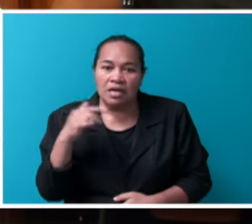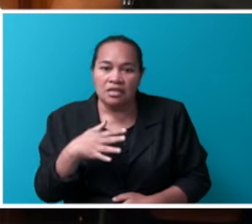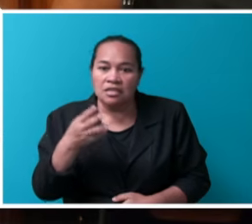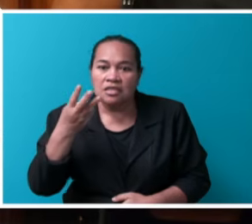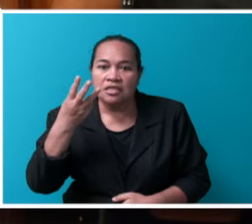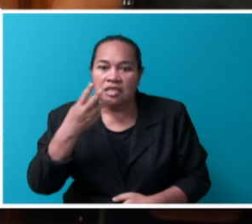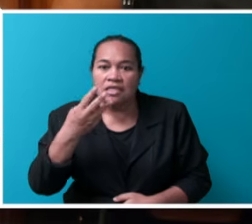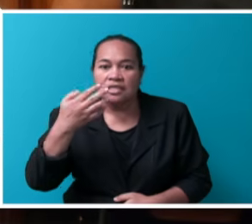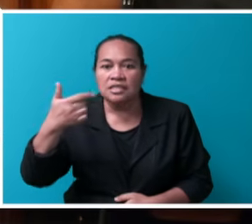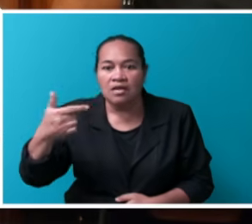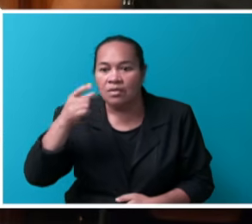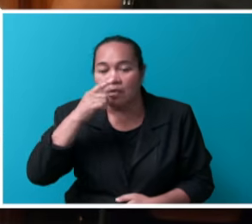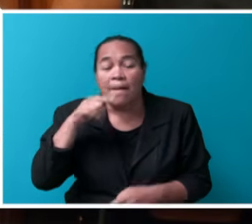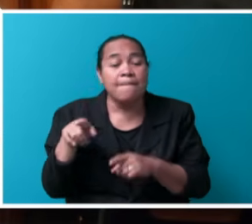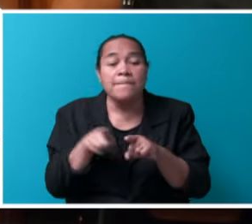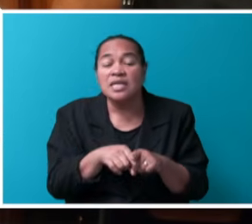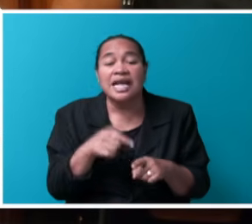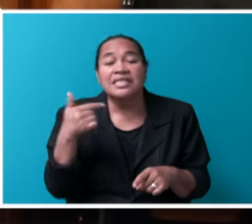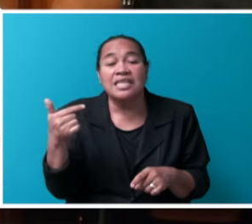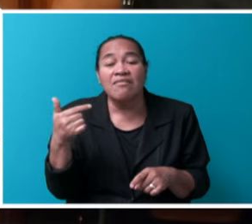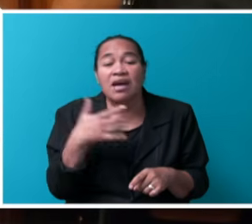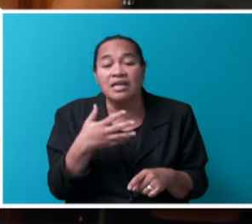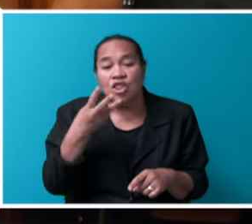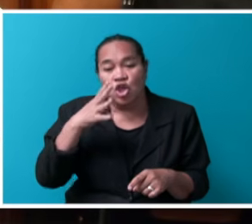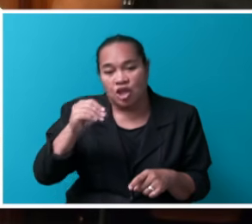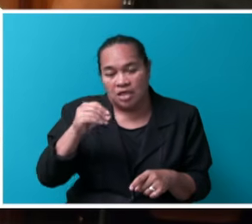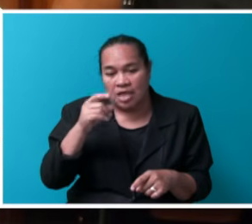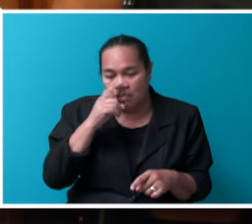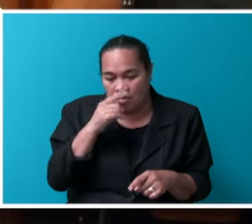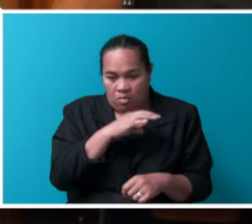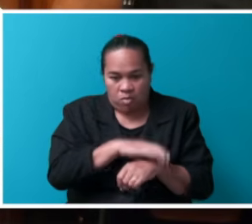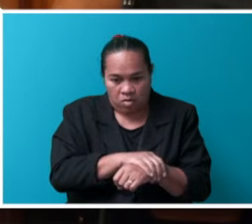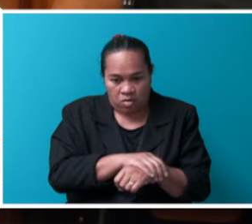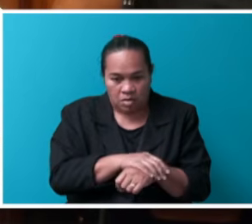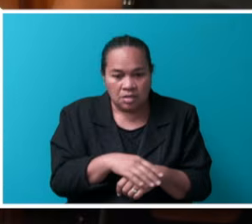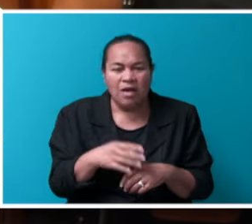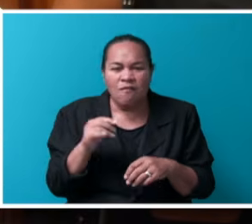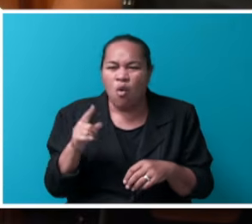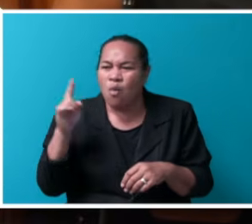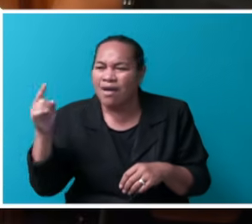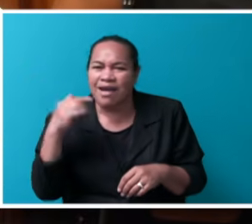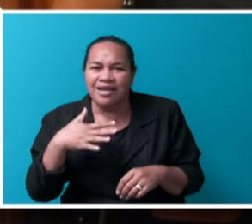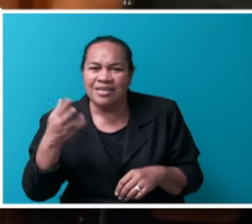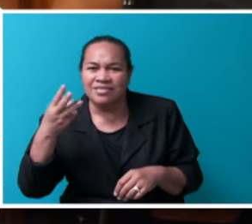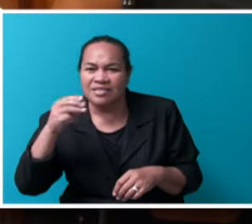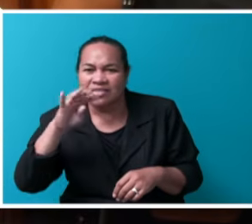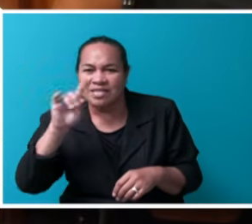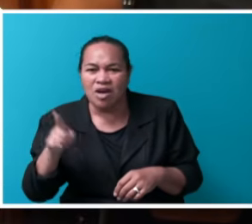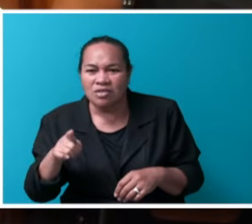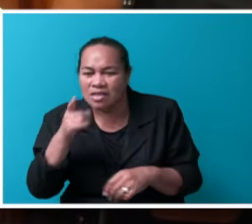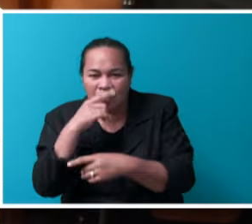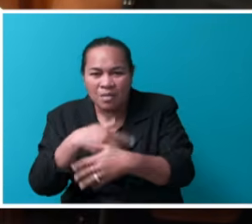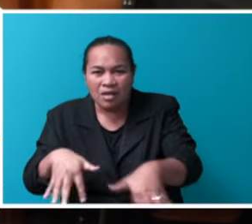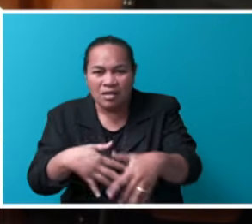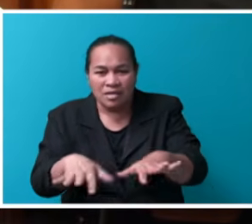meaning 730 officers per 100,000 population. The standard acceptable number,